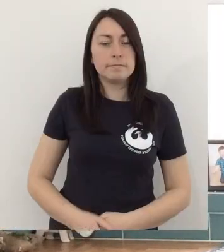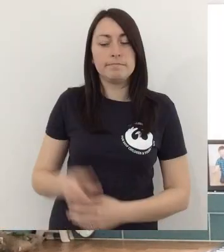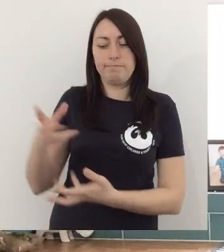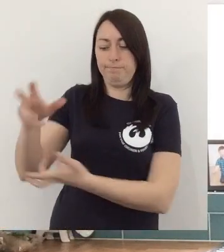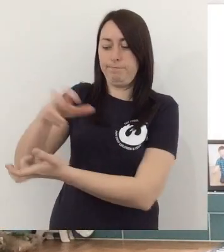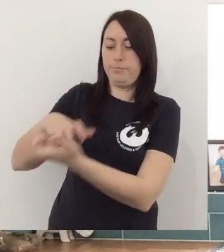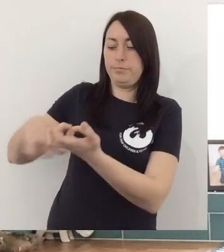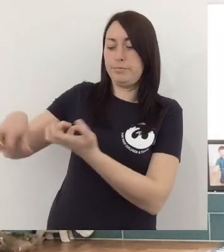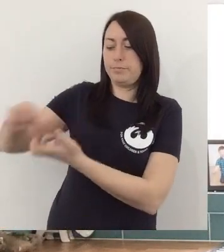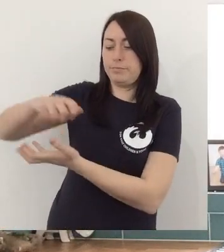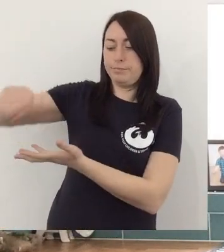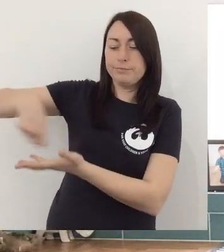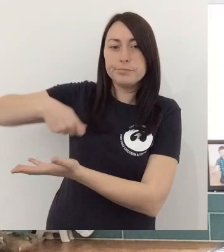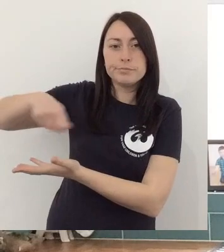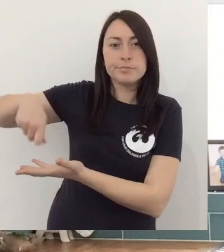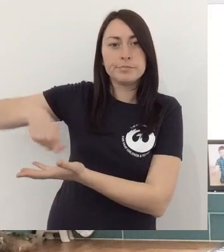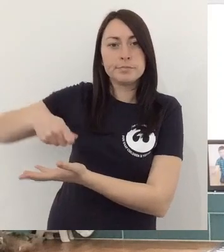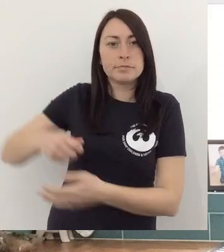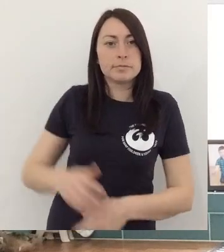Give that a good stir.